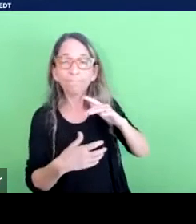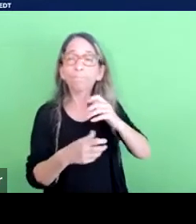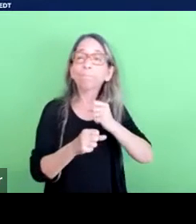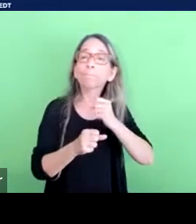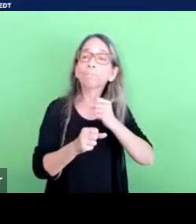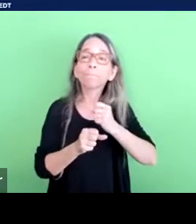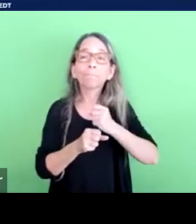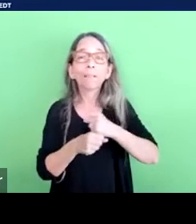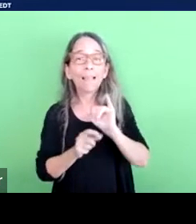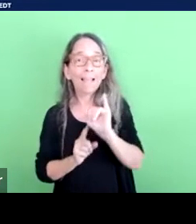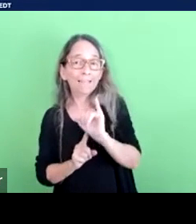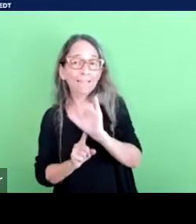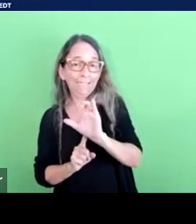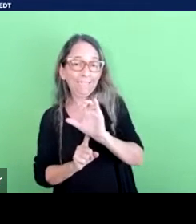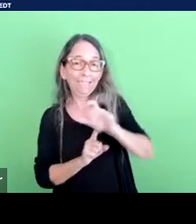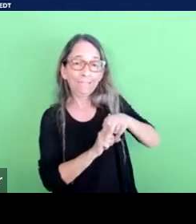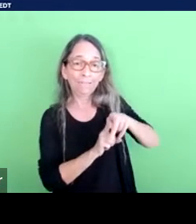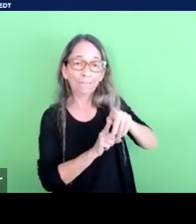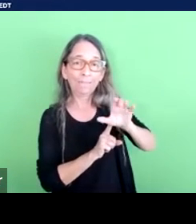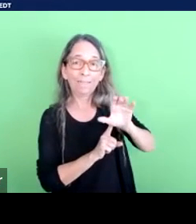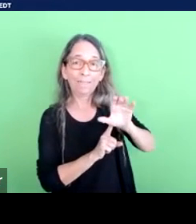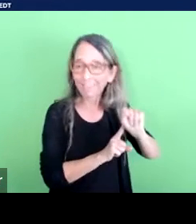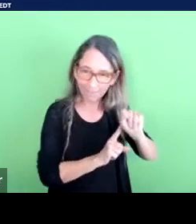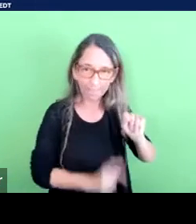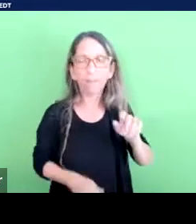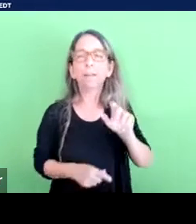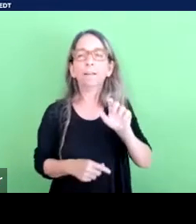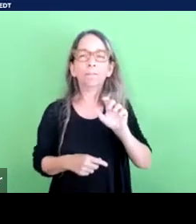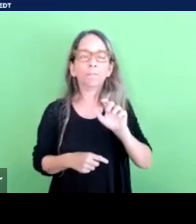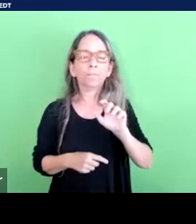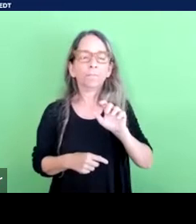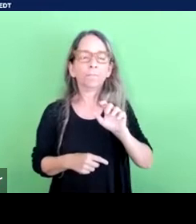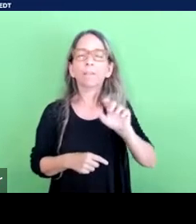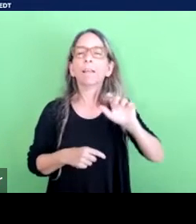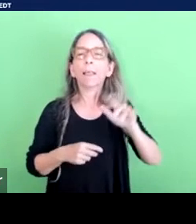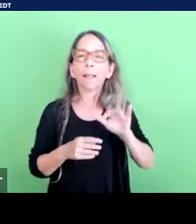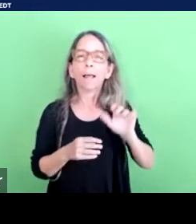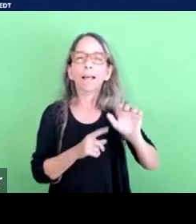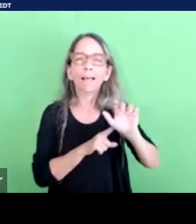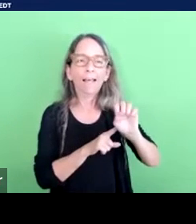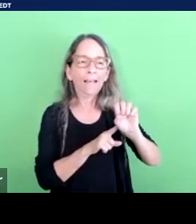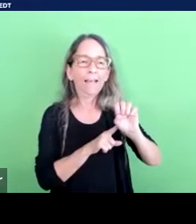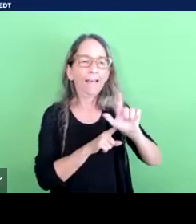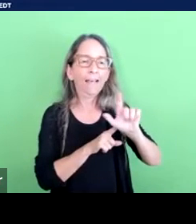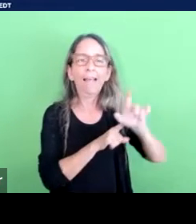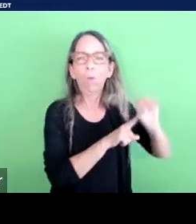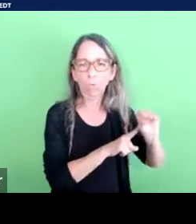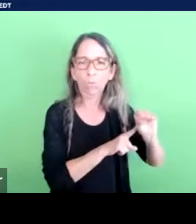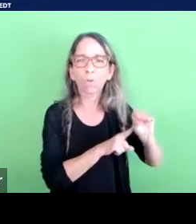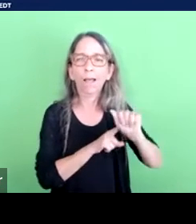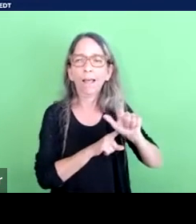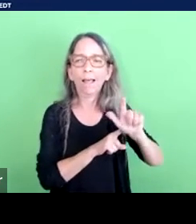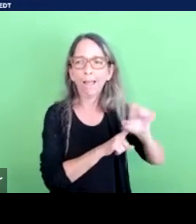calls. We were conditionally certified as the first ASR only IP-CTS